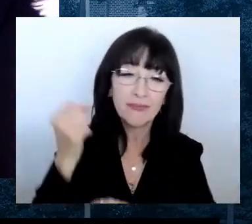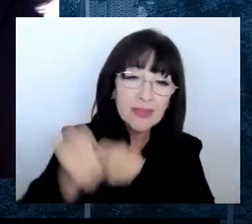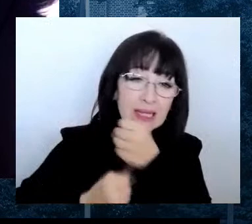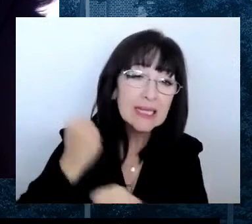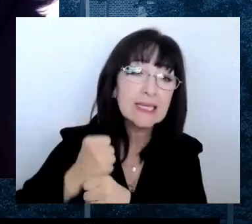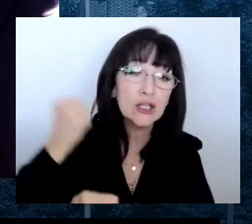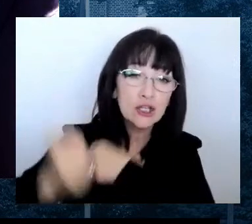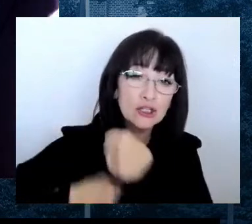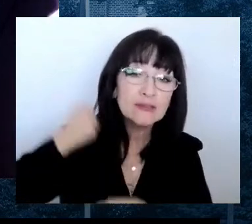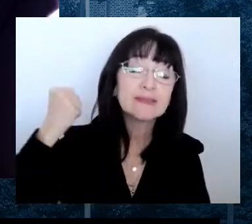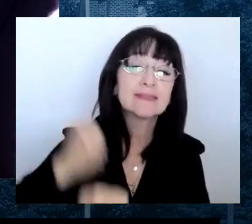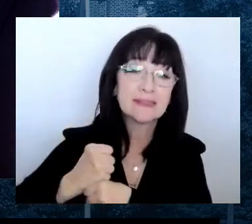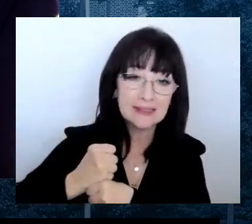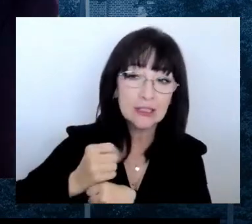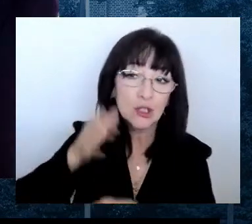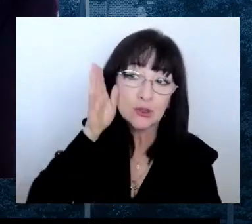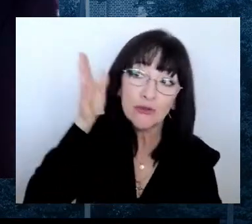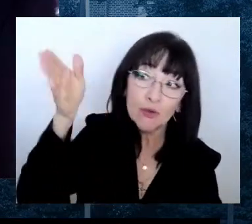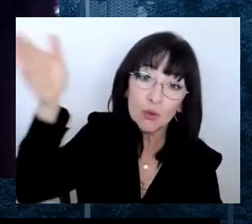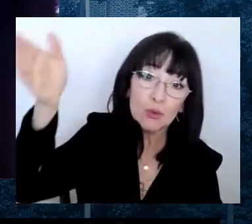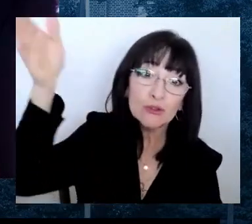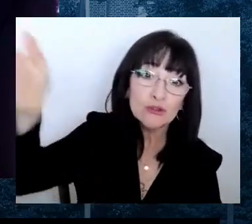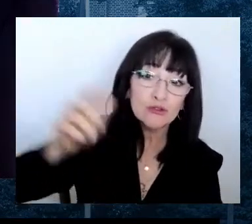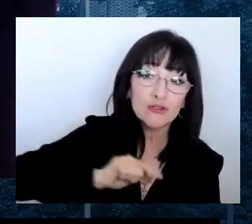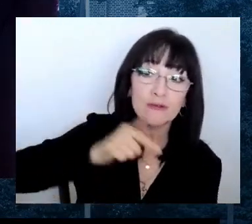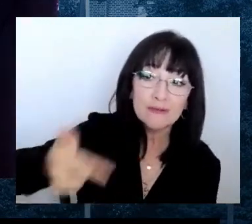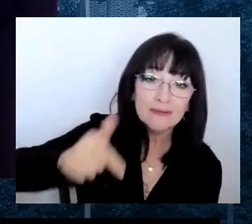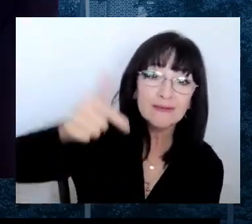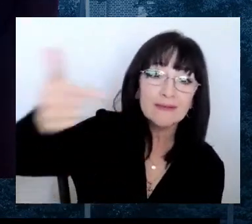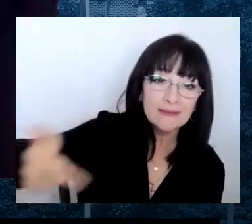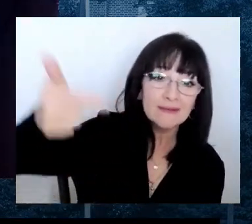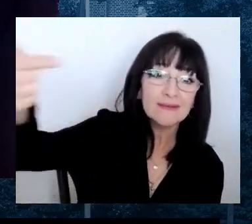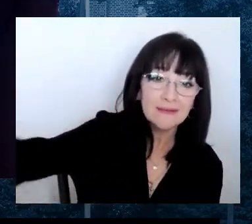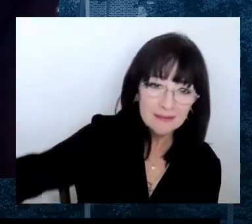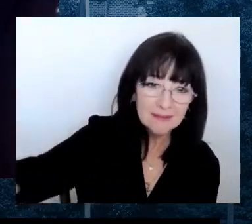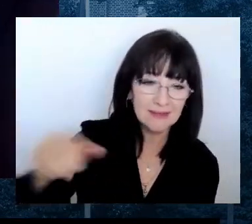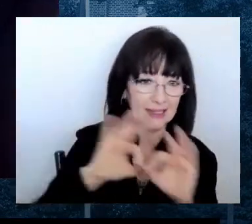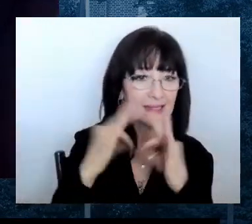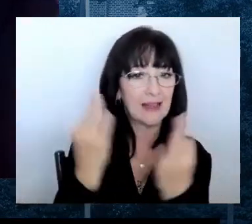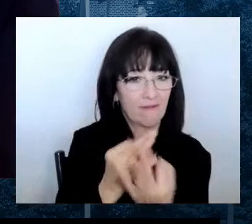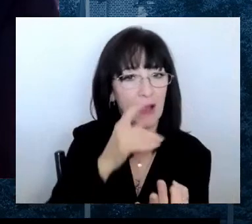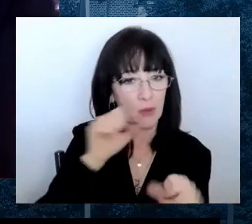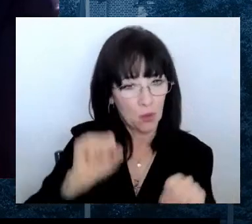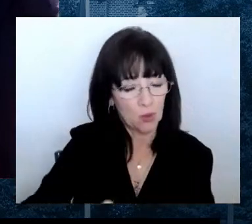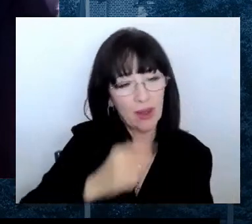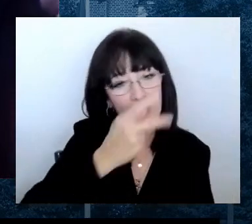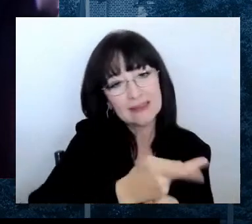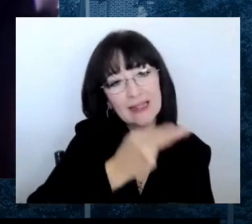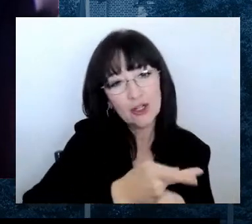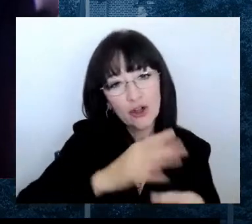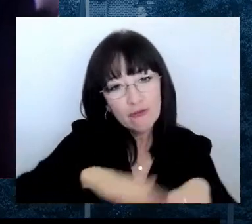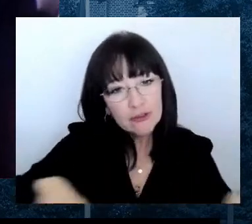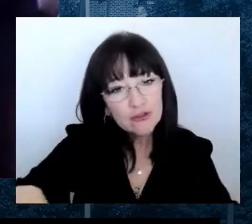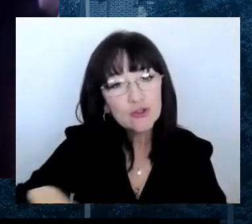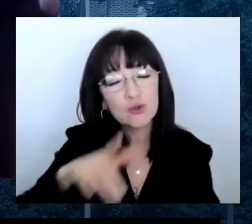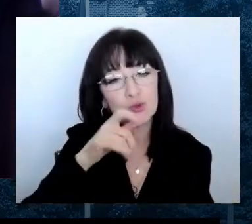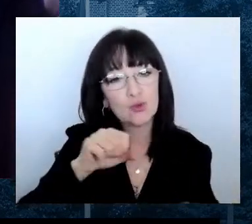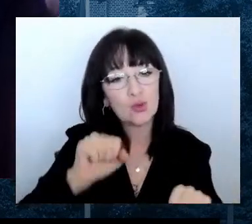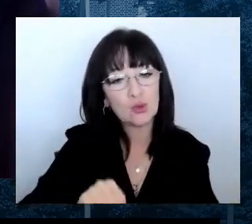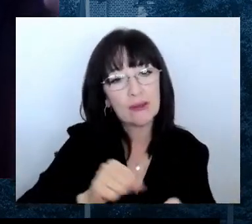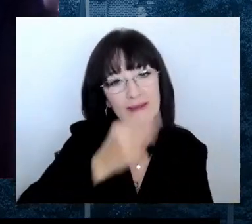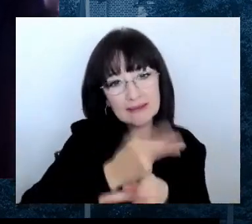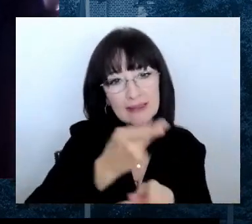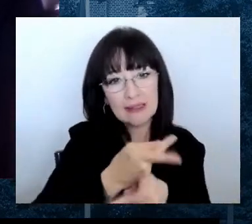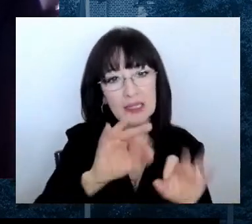access time to spend with their new child. There will be family members who will be able to care for a loved one through a serious